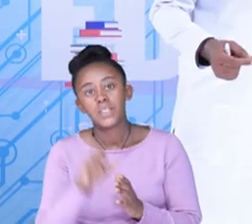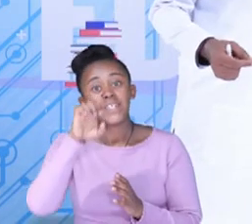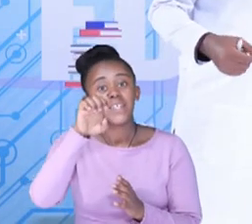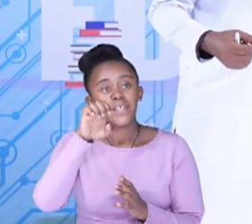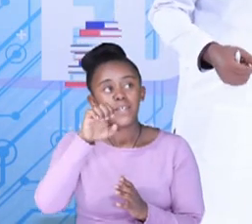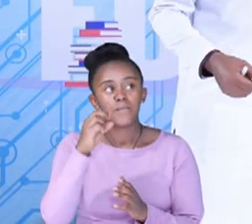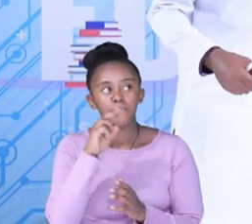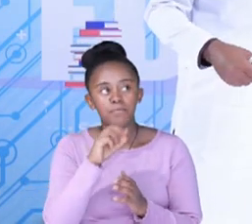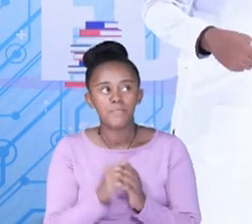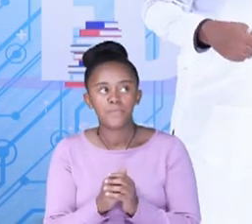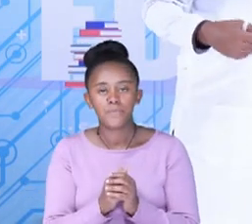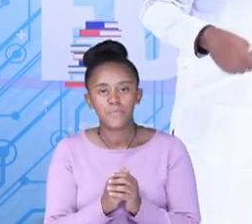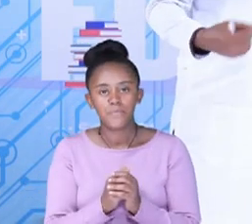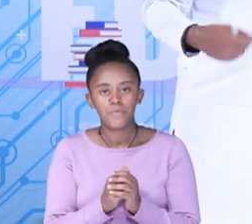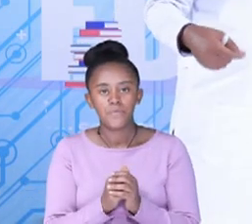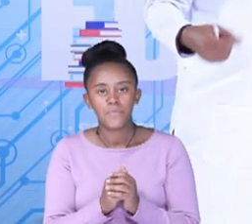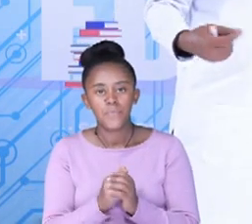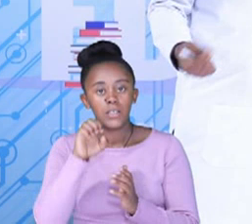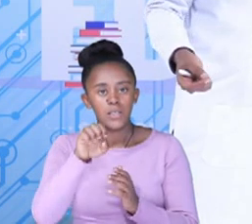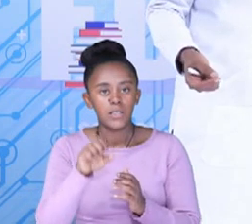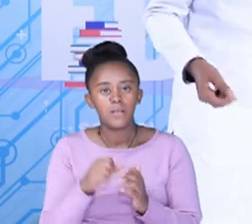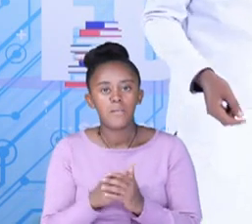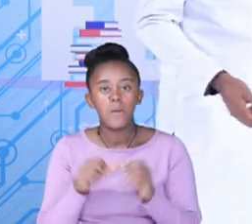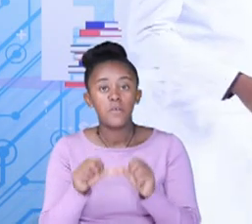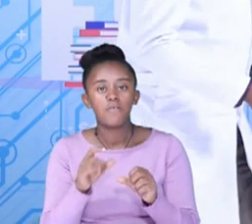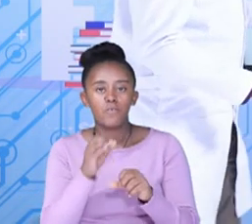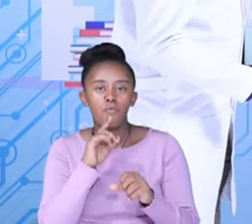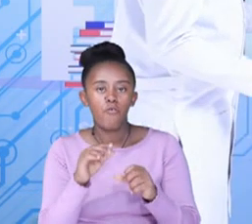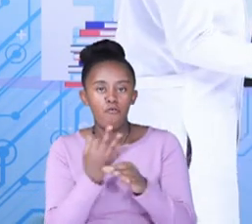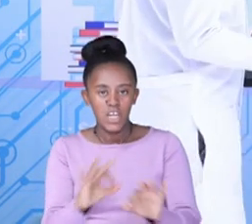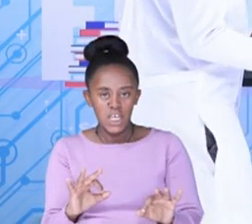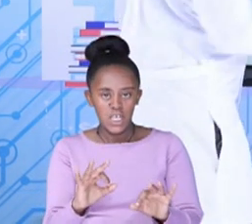is known to be the permittivity of free space. Okay,